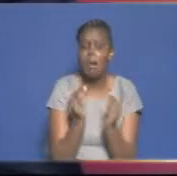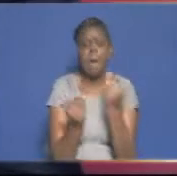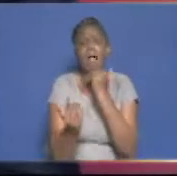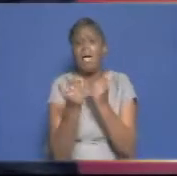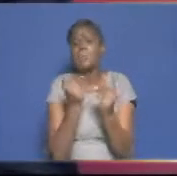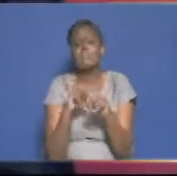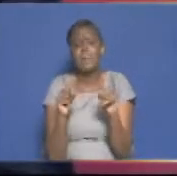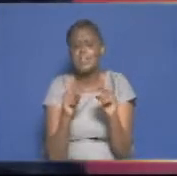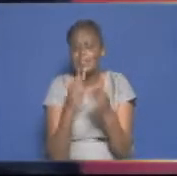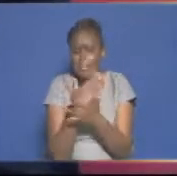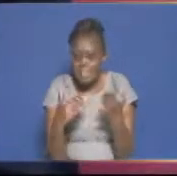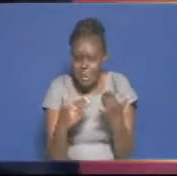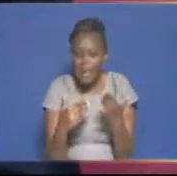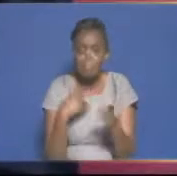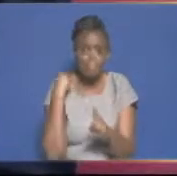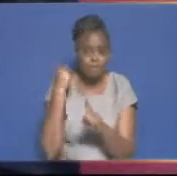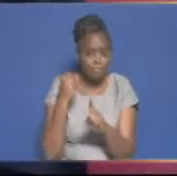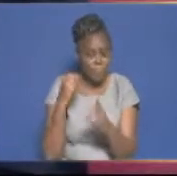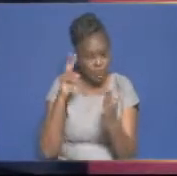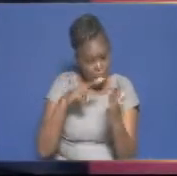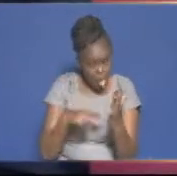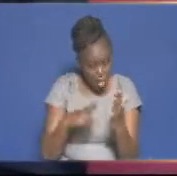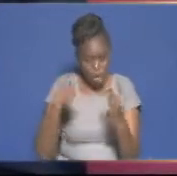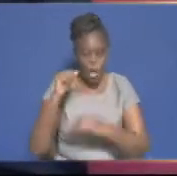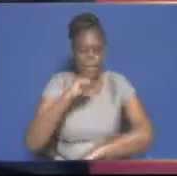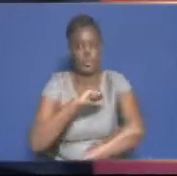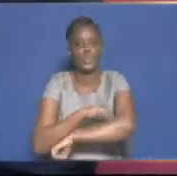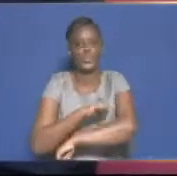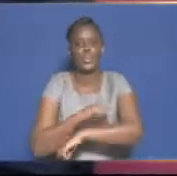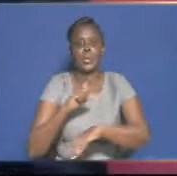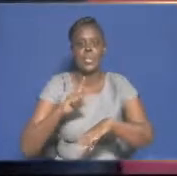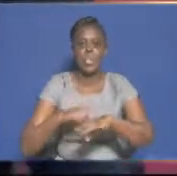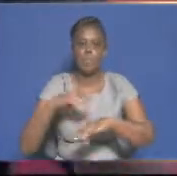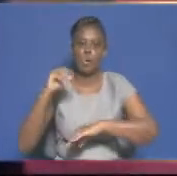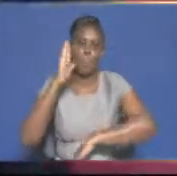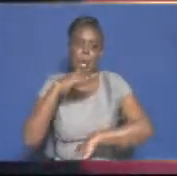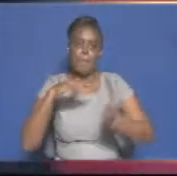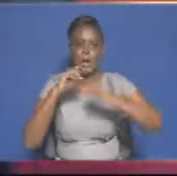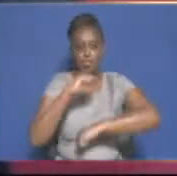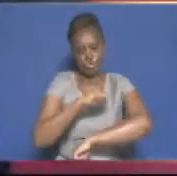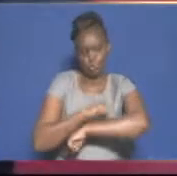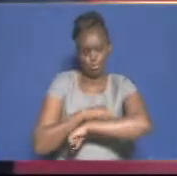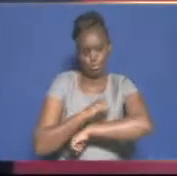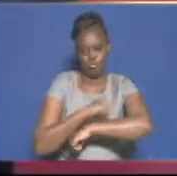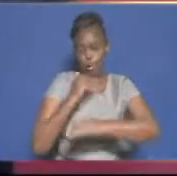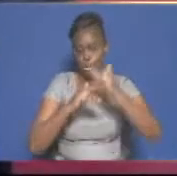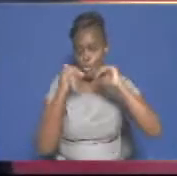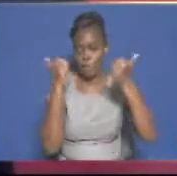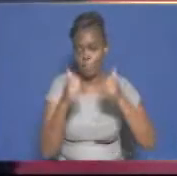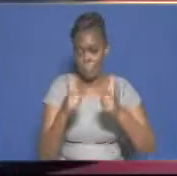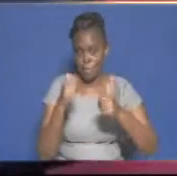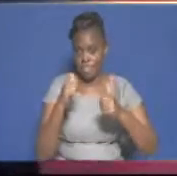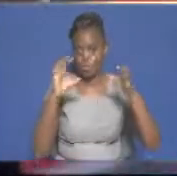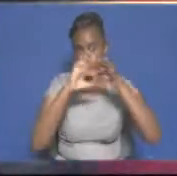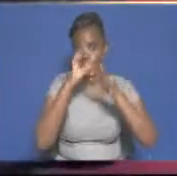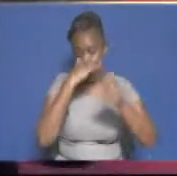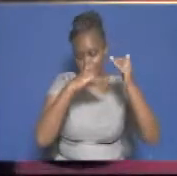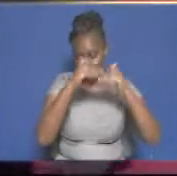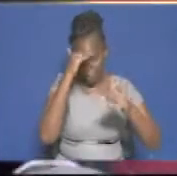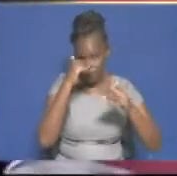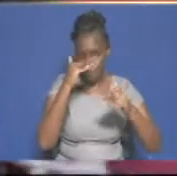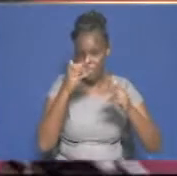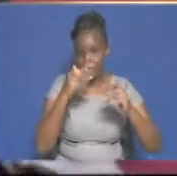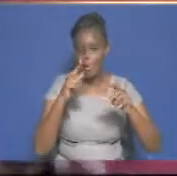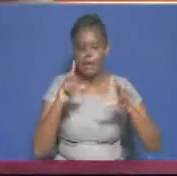But some have made an effort of going to school. When you go to school, Mr. Speaker, if you didn't qualify to go to university, you must start